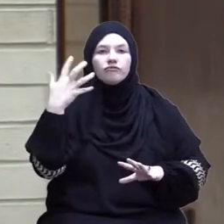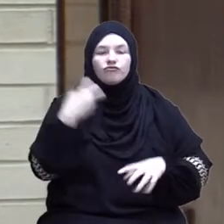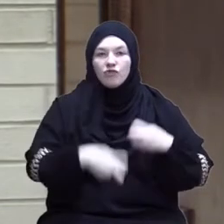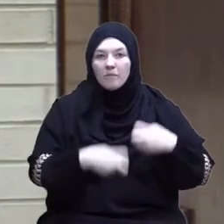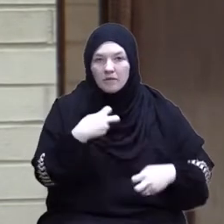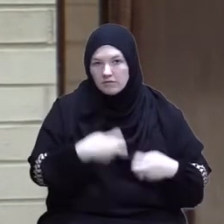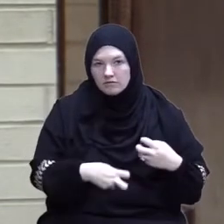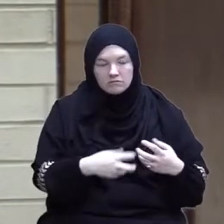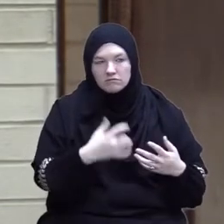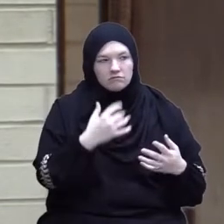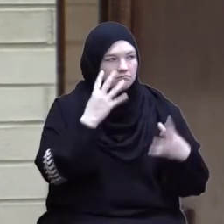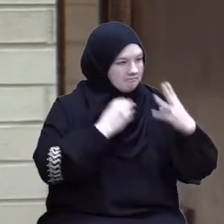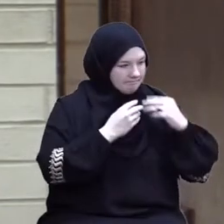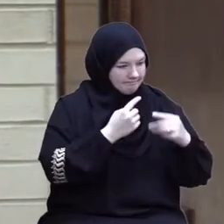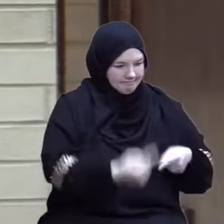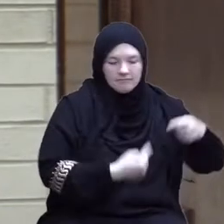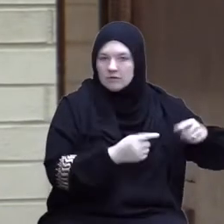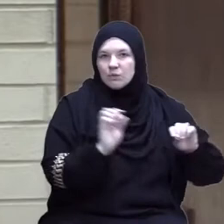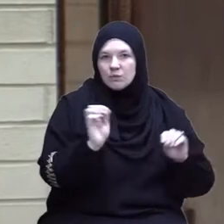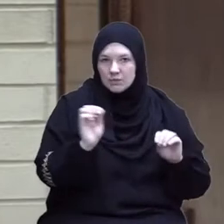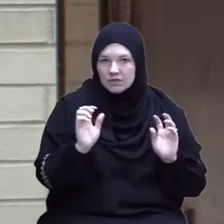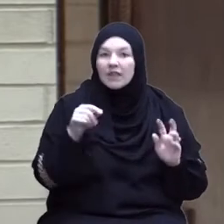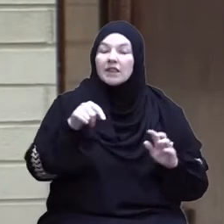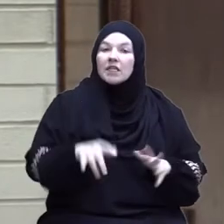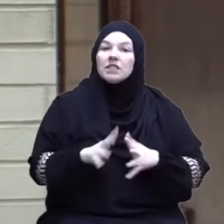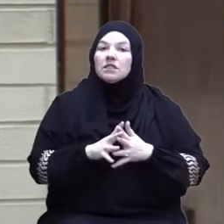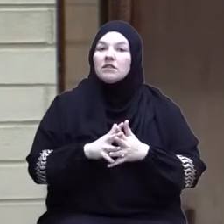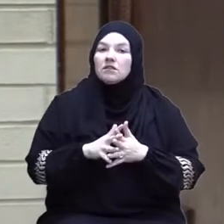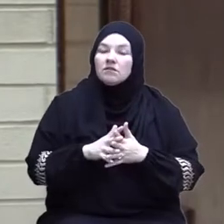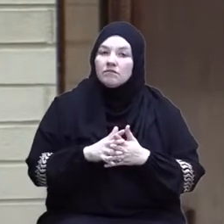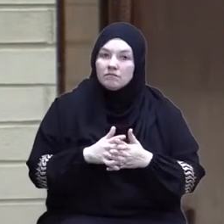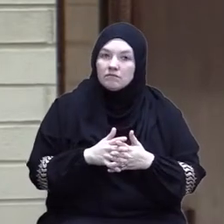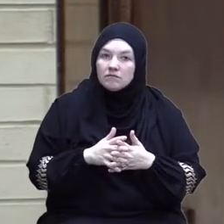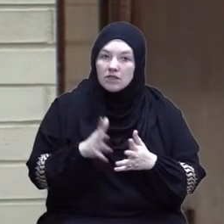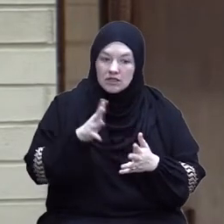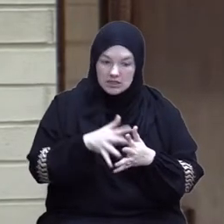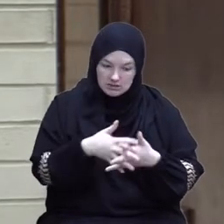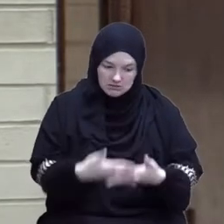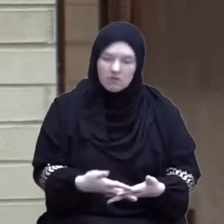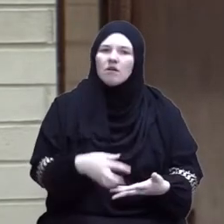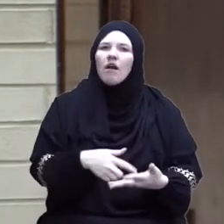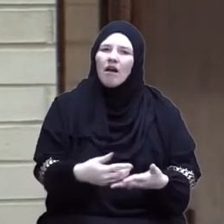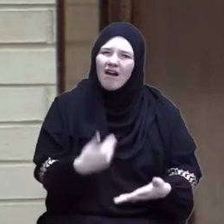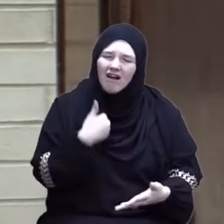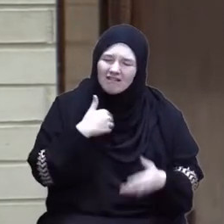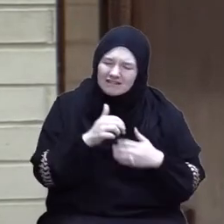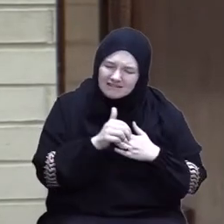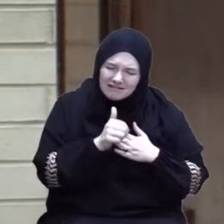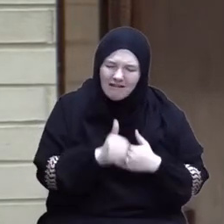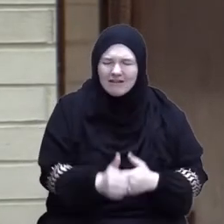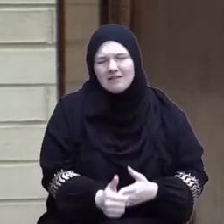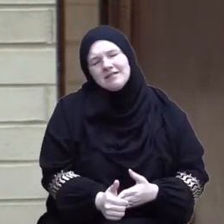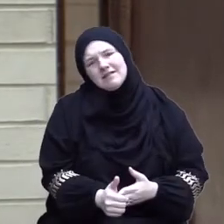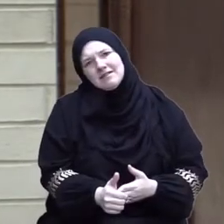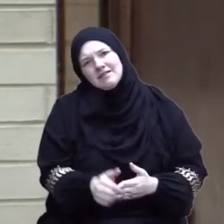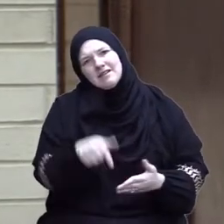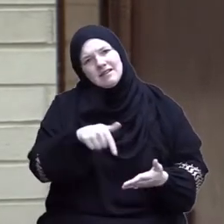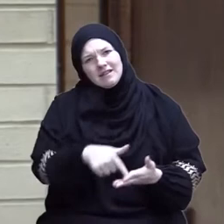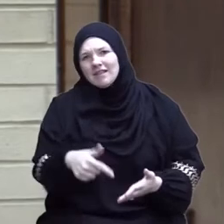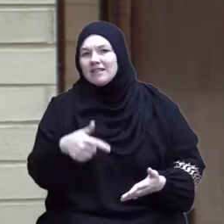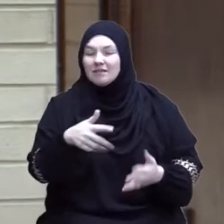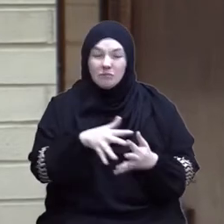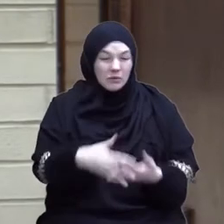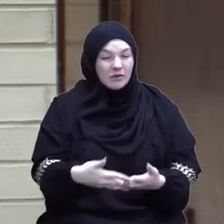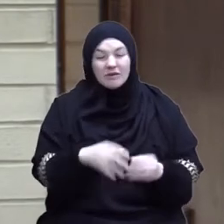What else? Allah is saying, this book indeed has guidance. This book indeed has no